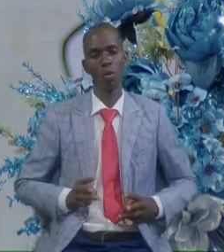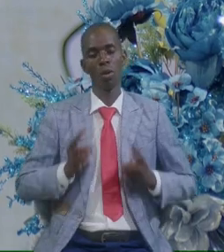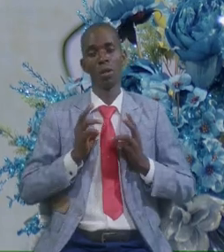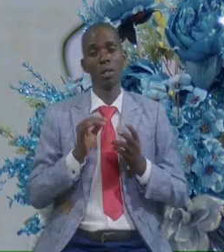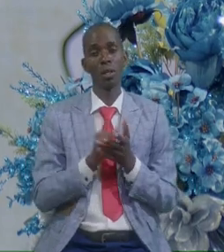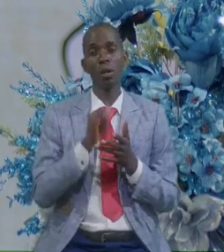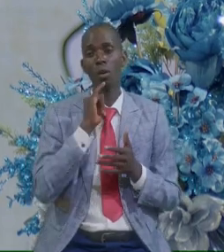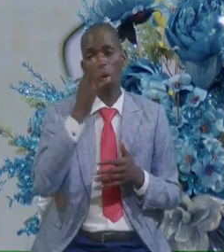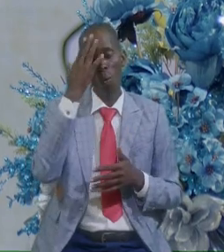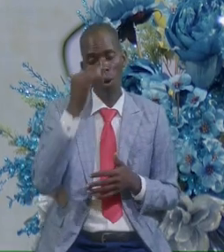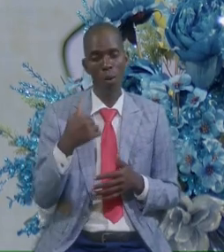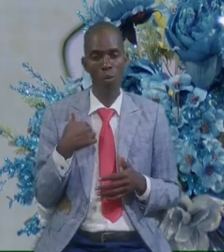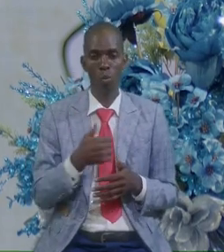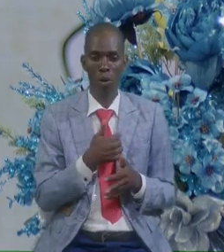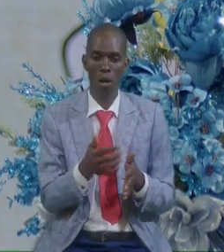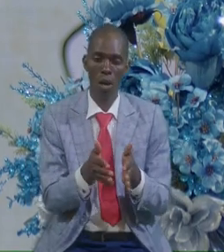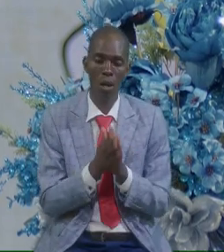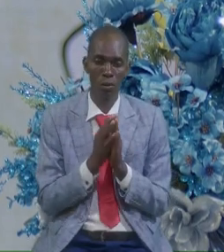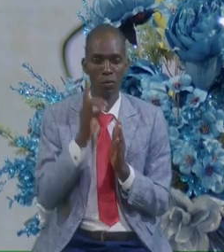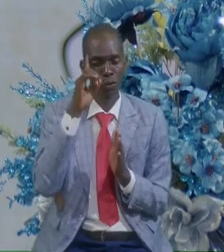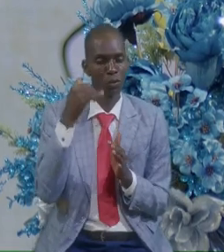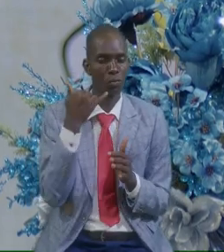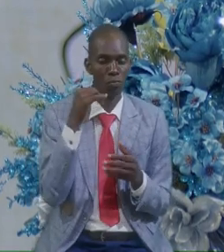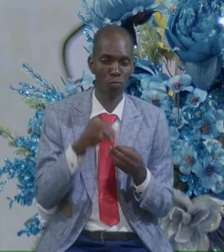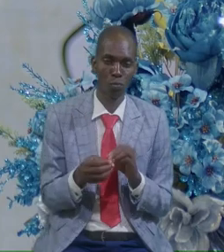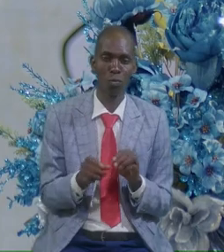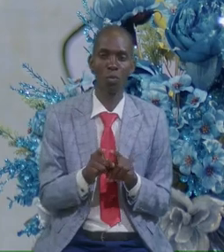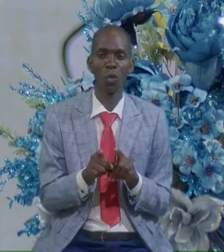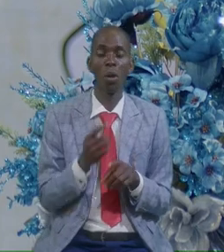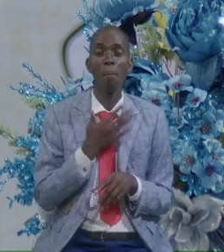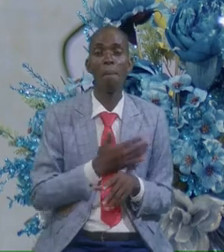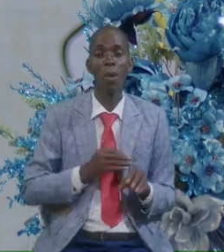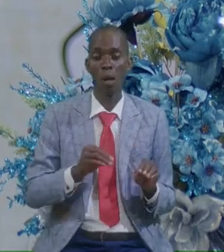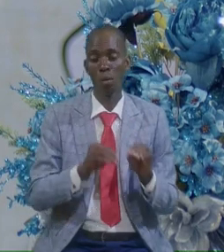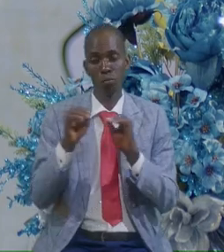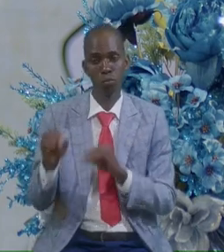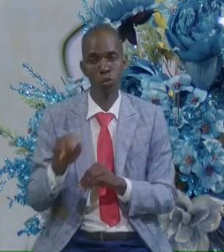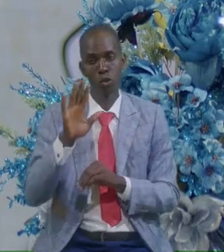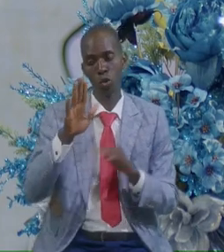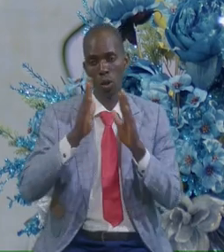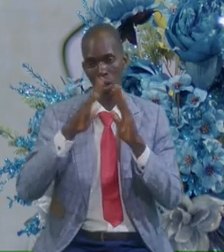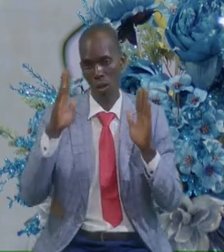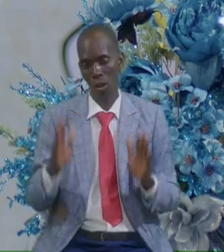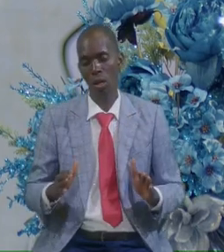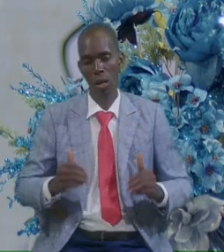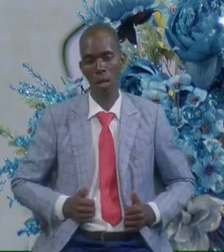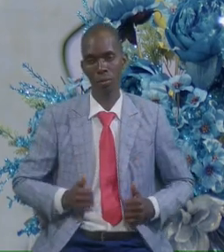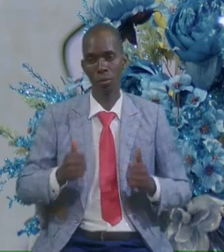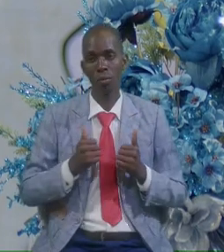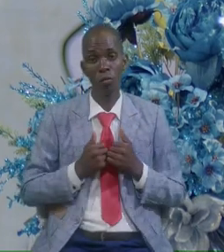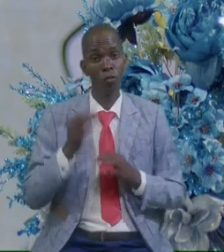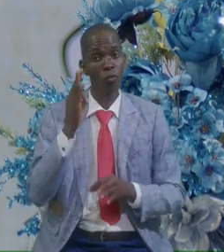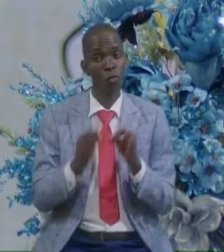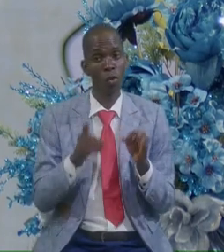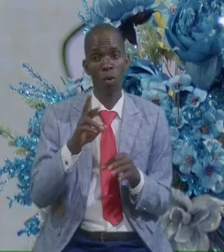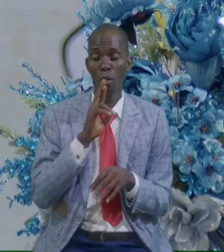the information, then put the address, how you can be located. If you are working, you give us the address of where you